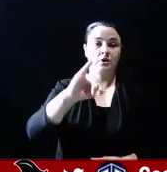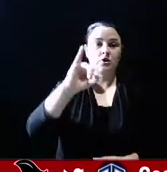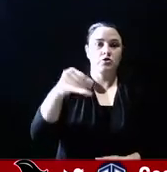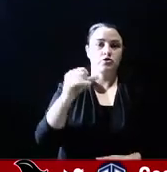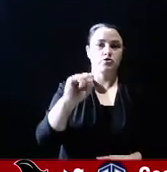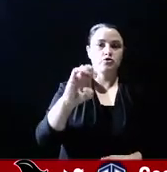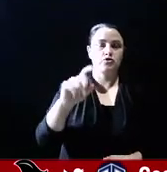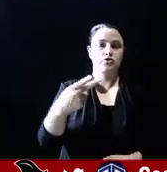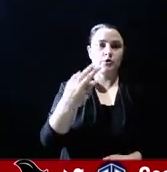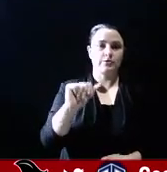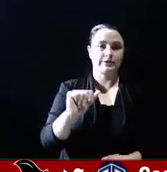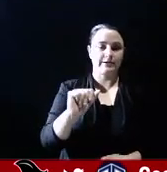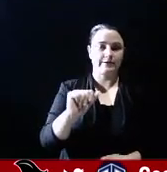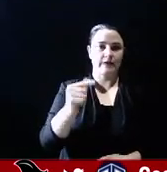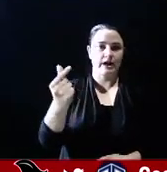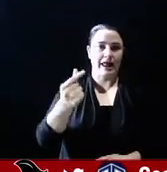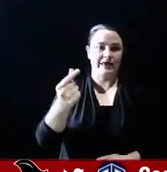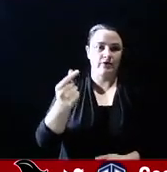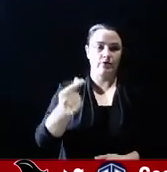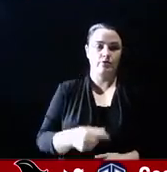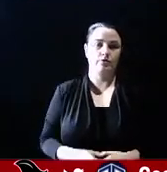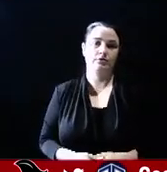Joseph Patrick Galindo.